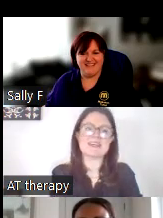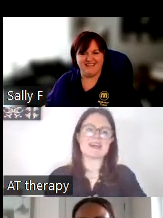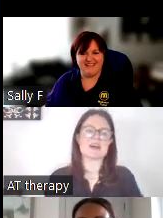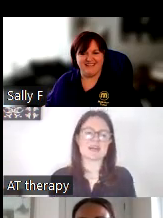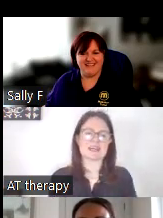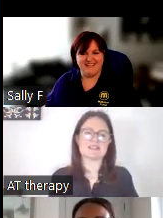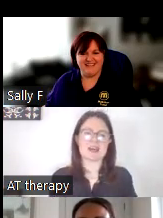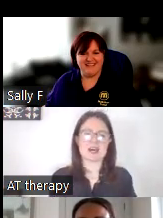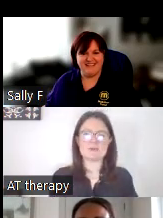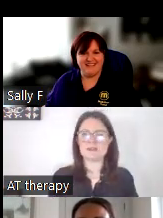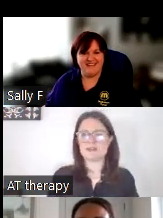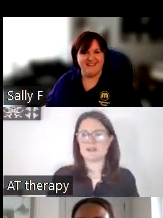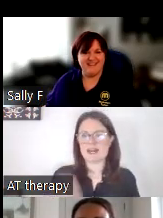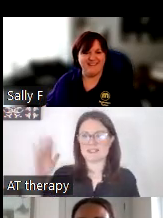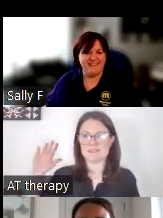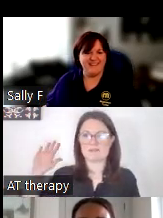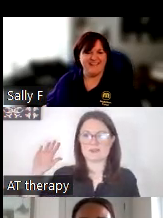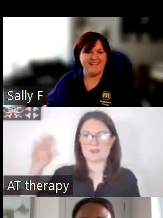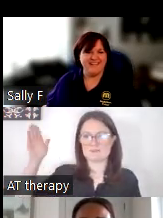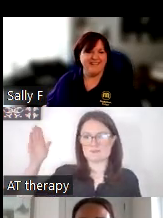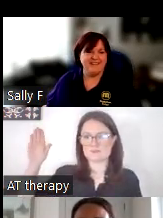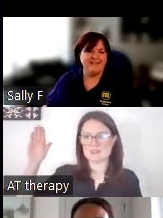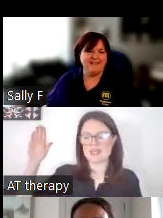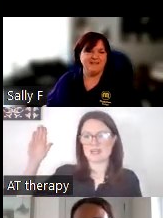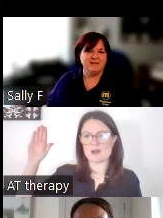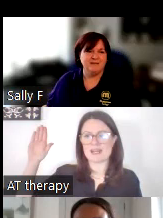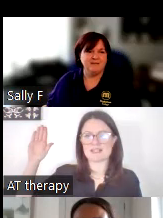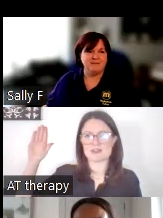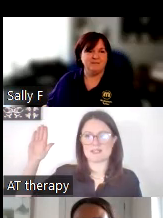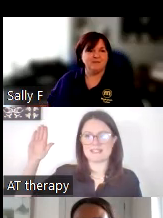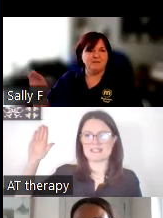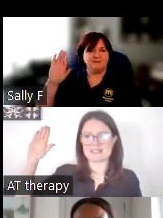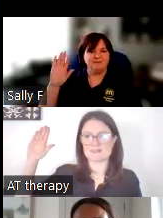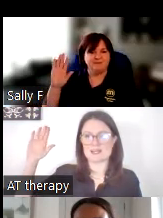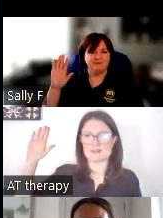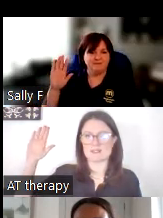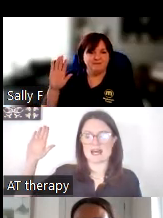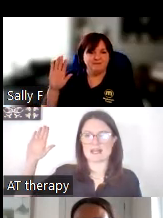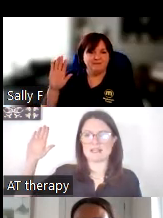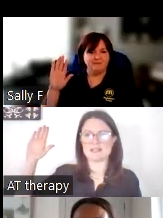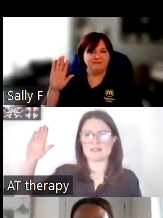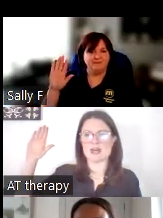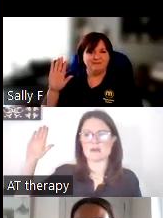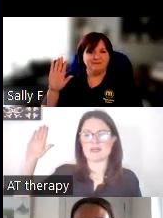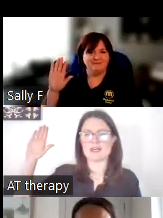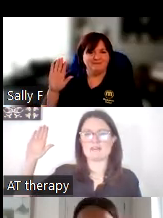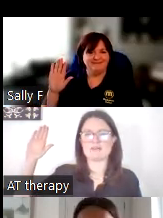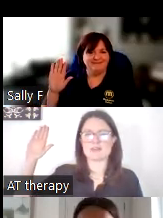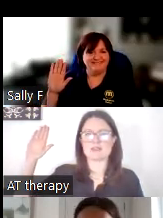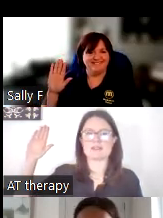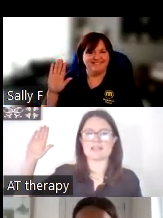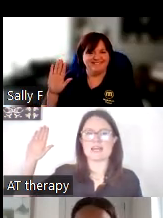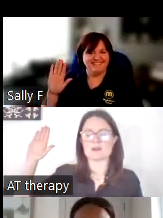them. Okay, so as I said before, I am right hand dominant. This is my dominant hand. So